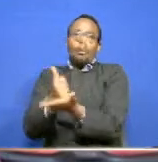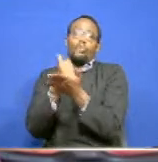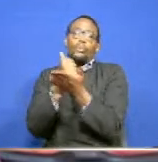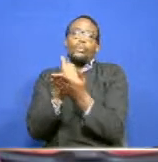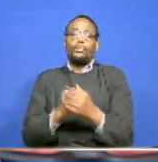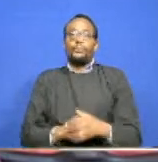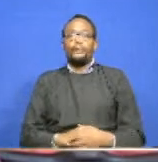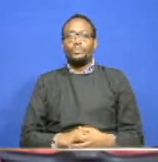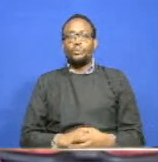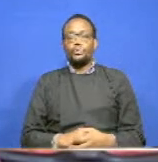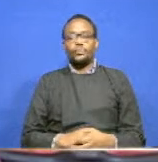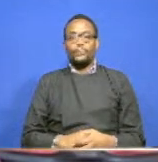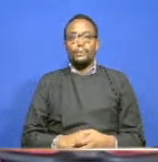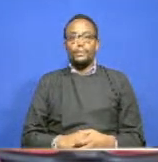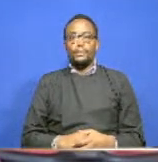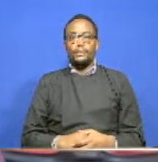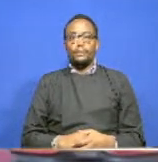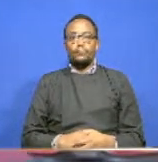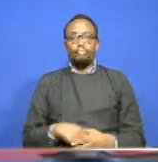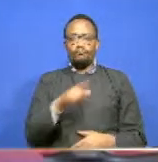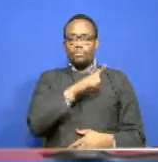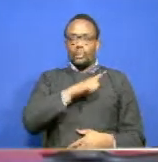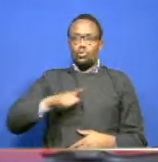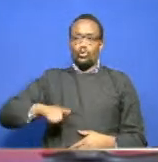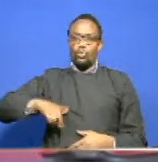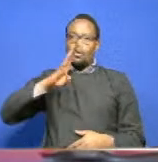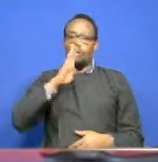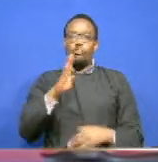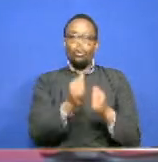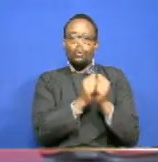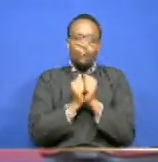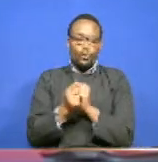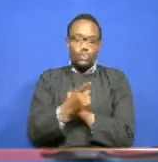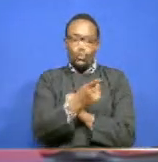help. The Lord be with you.